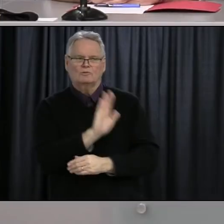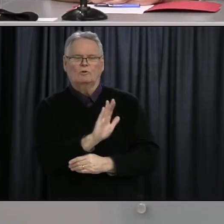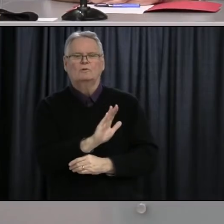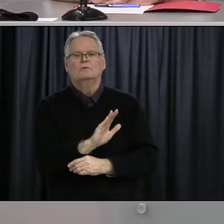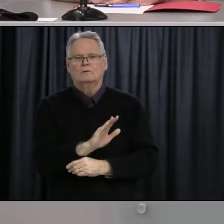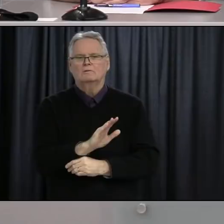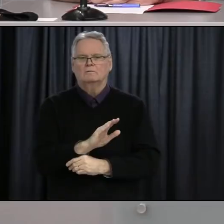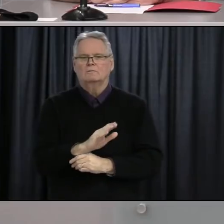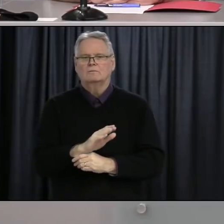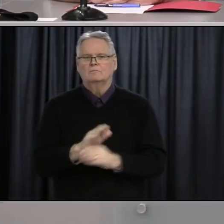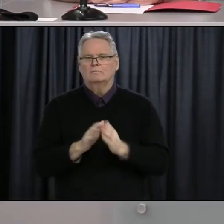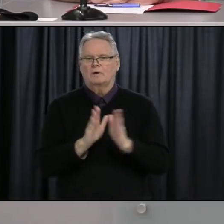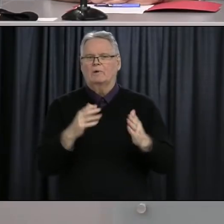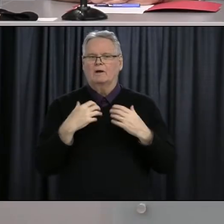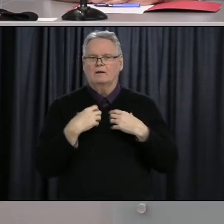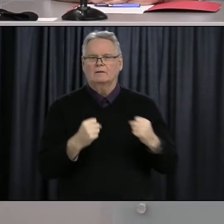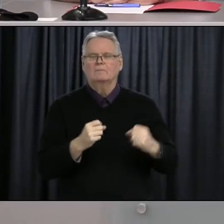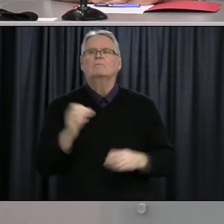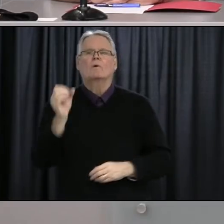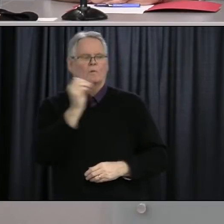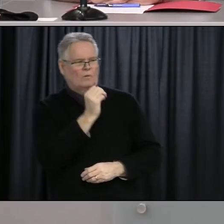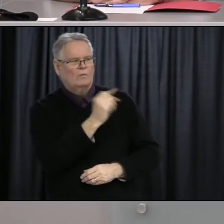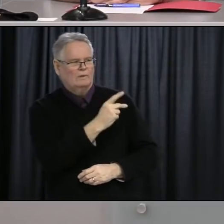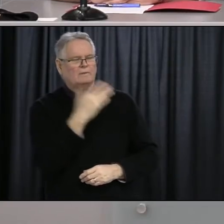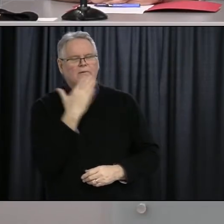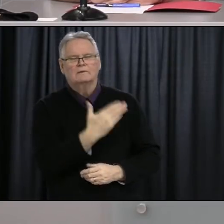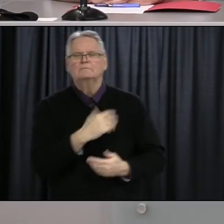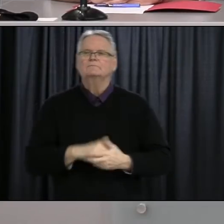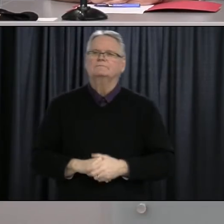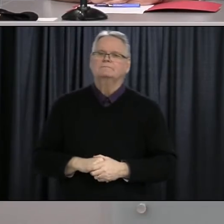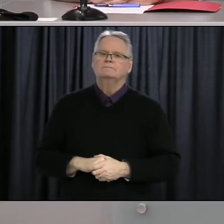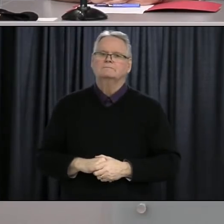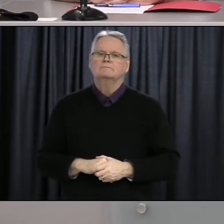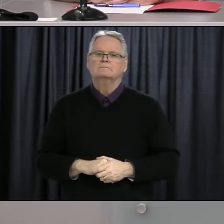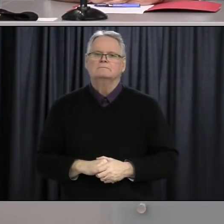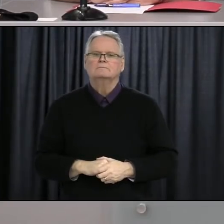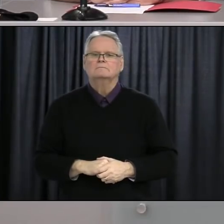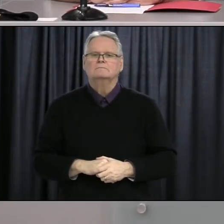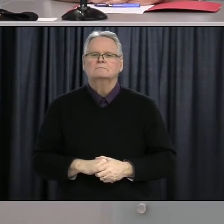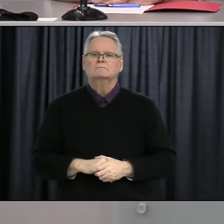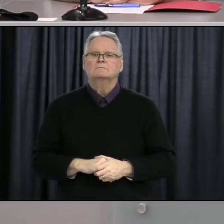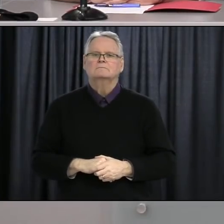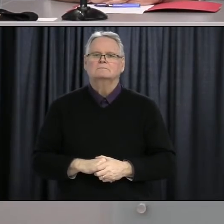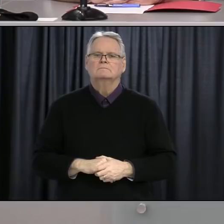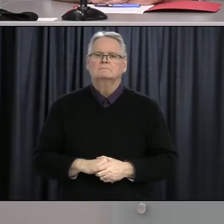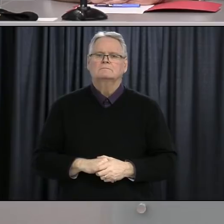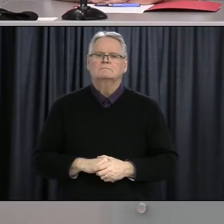Okay, thank you. And this may be perhaps for the Minister or Premier.